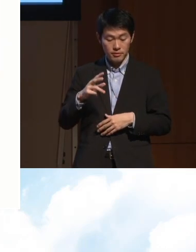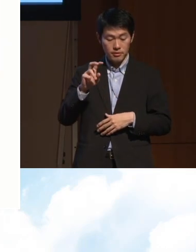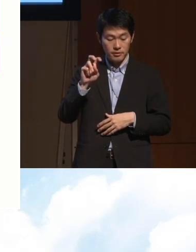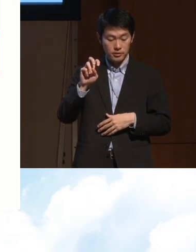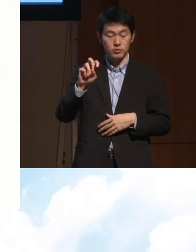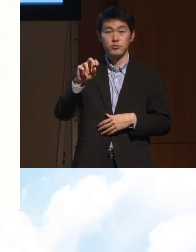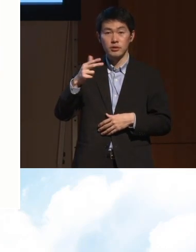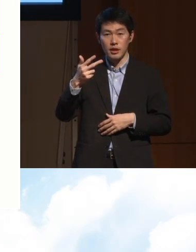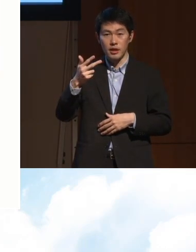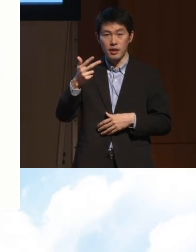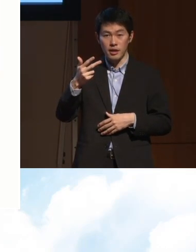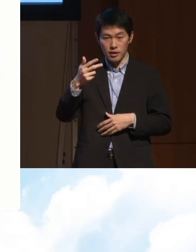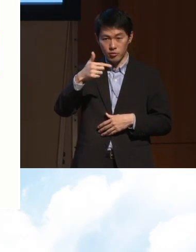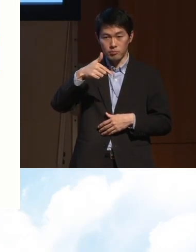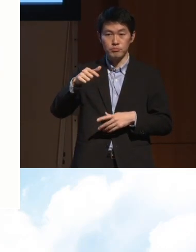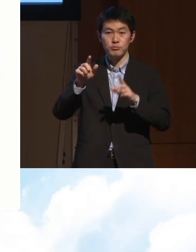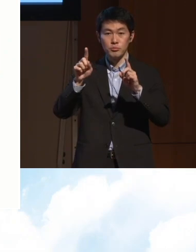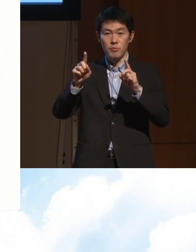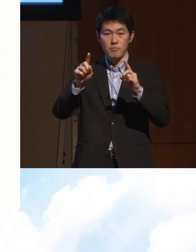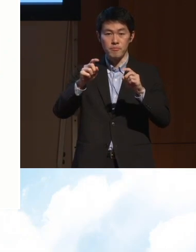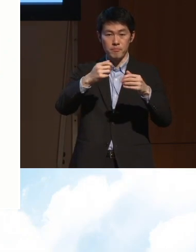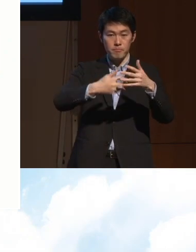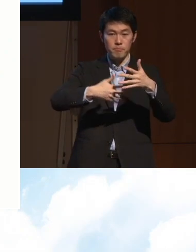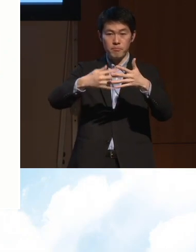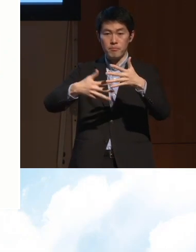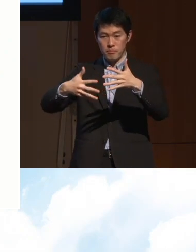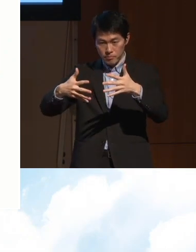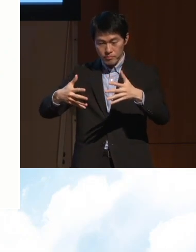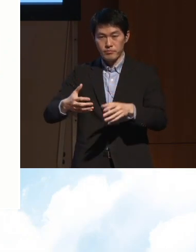departments. We have 3